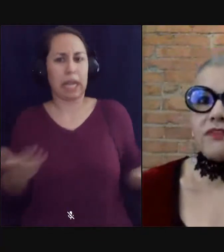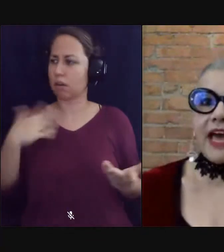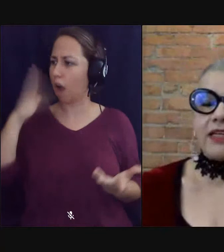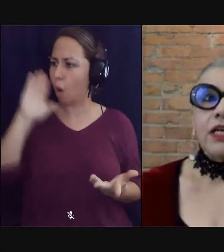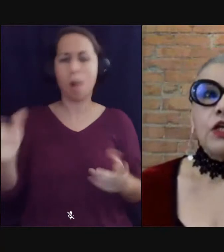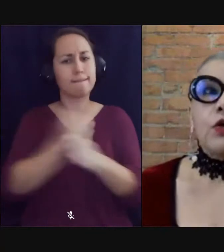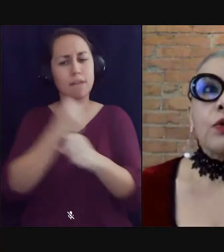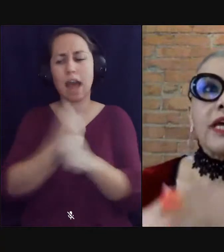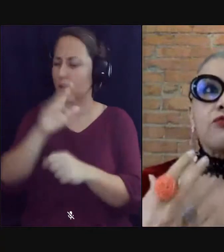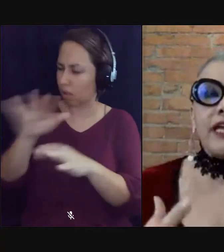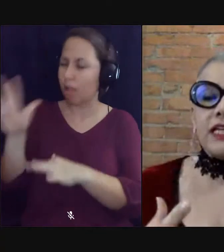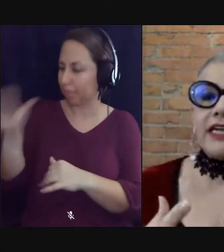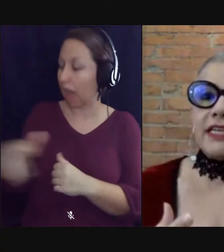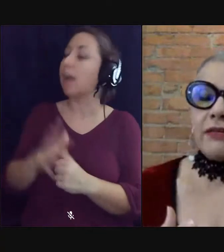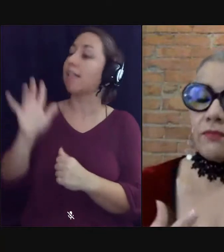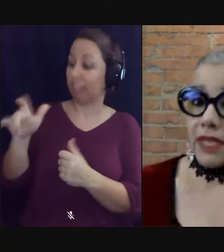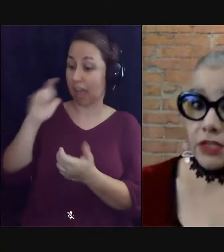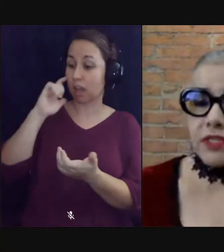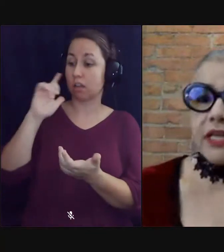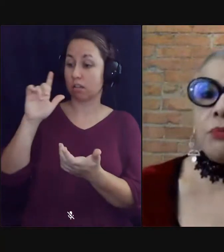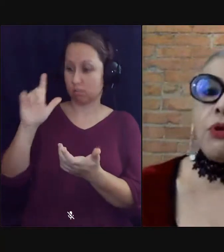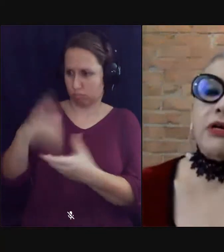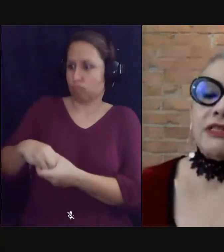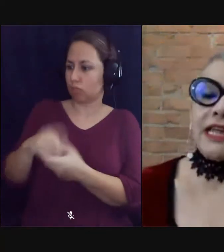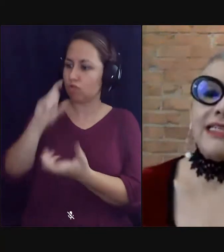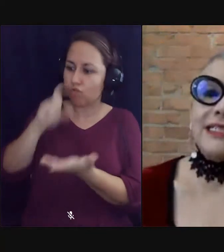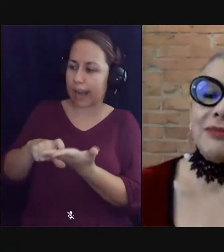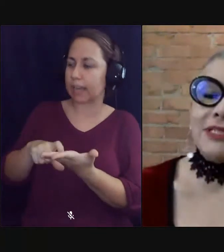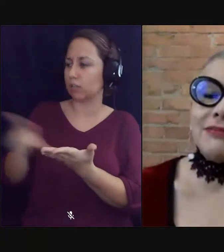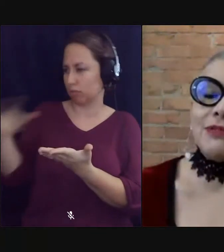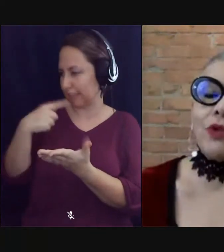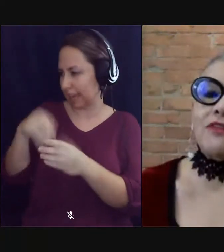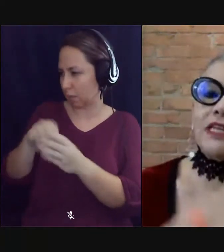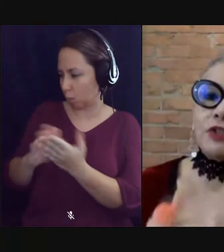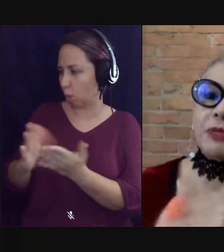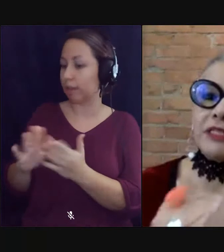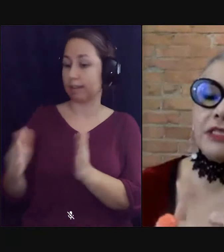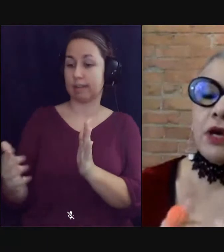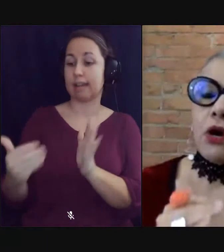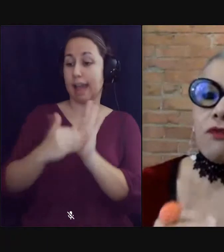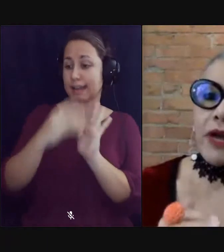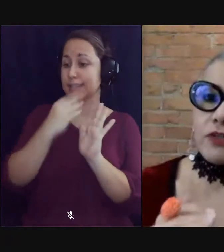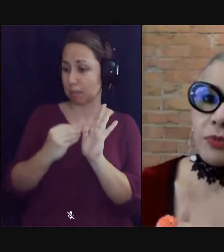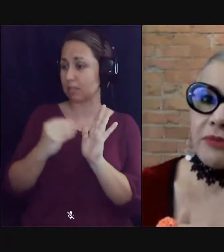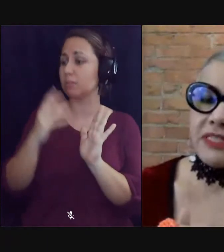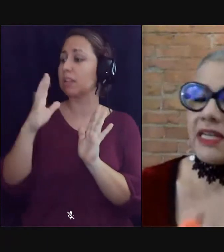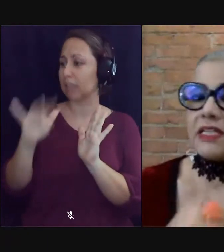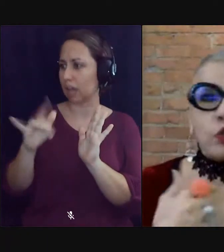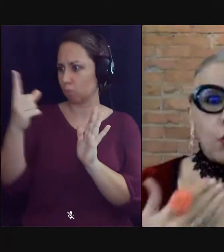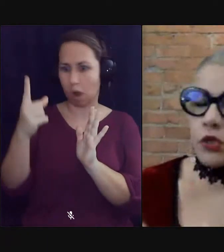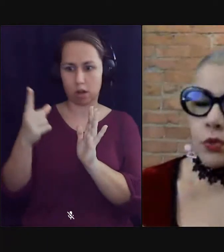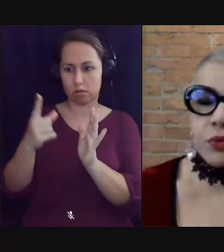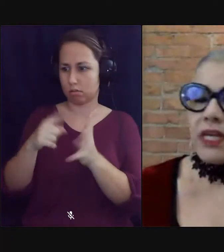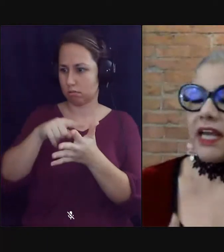all of that, is recognizing, as you say in the book, that anti-Semitism is one of the linchpins of white supremacy.